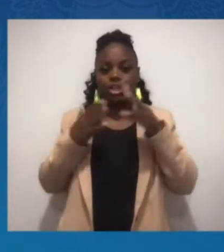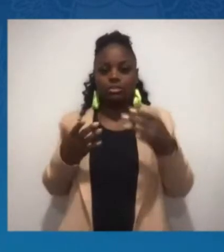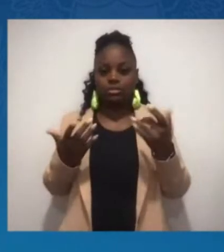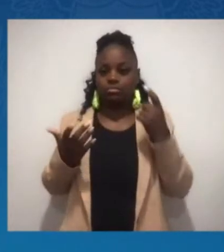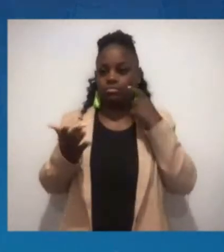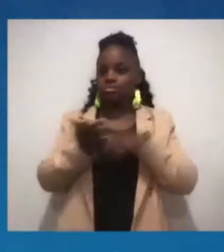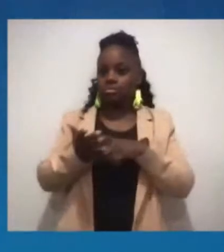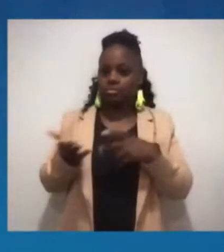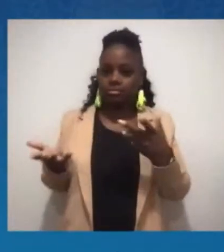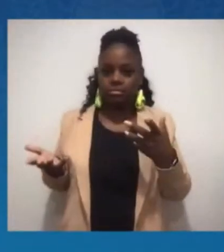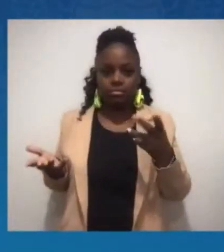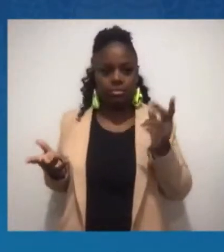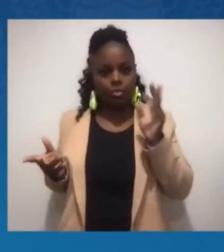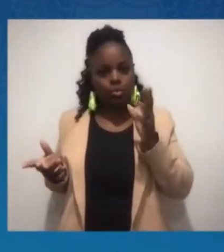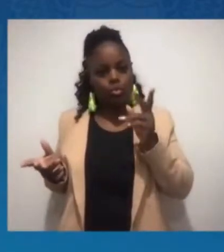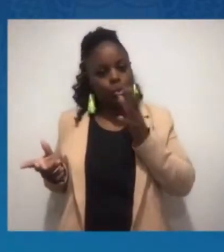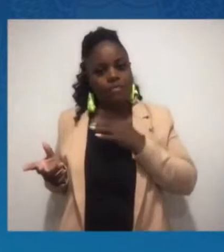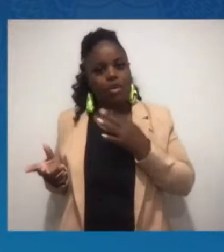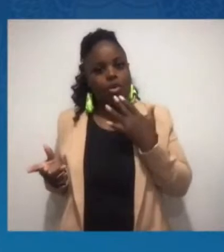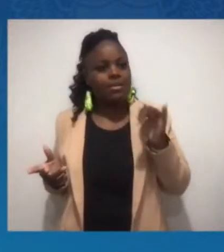It is.